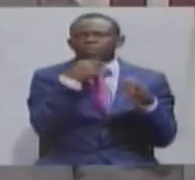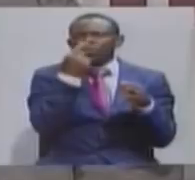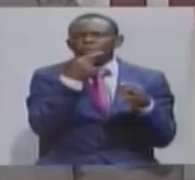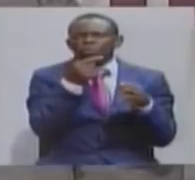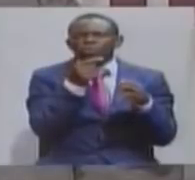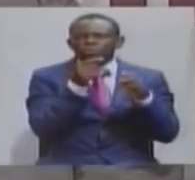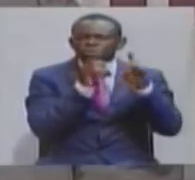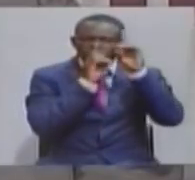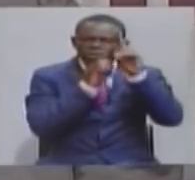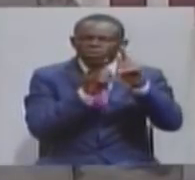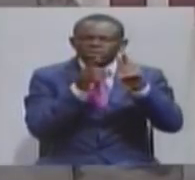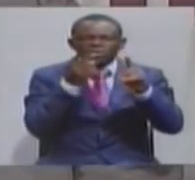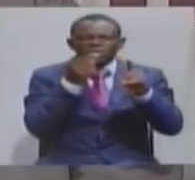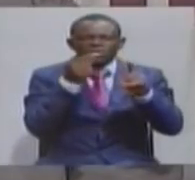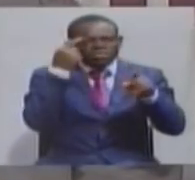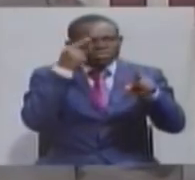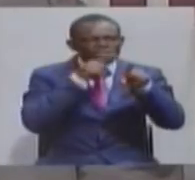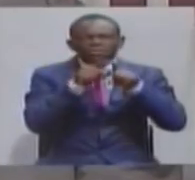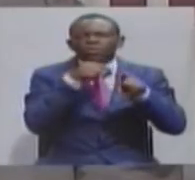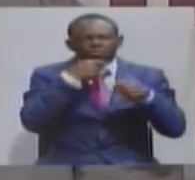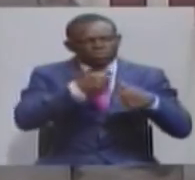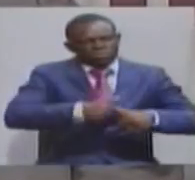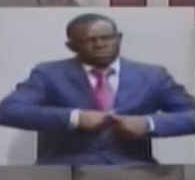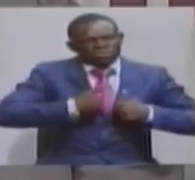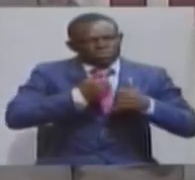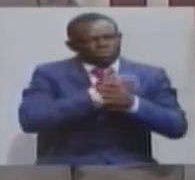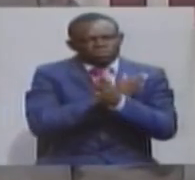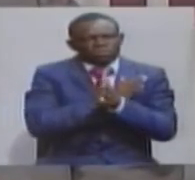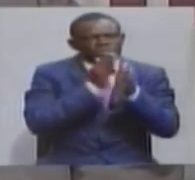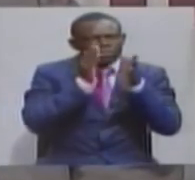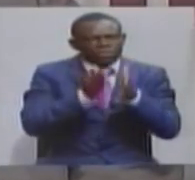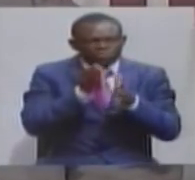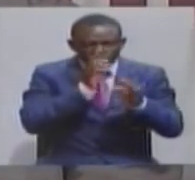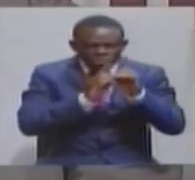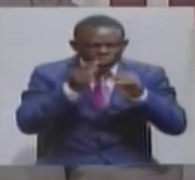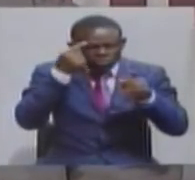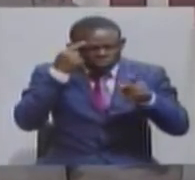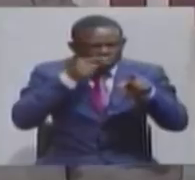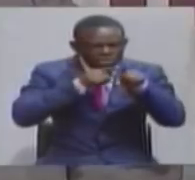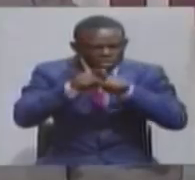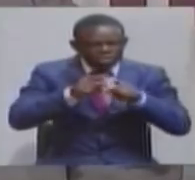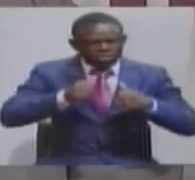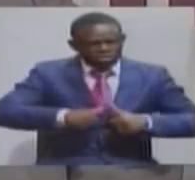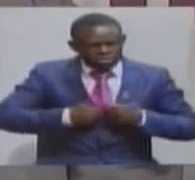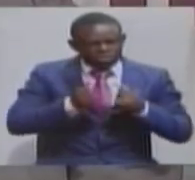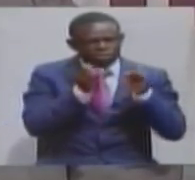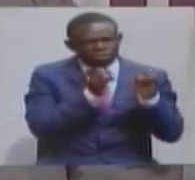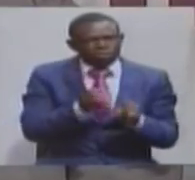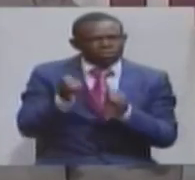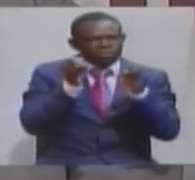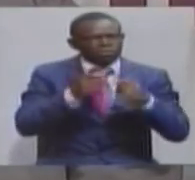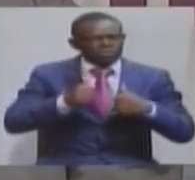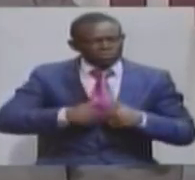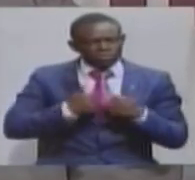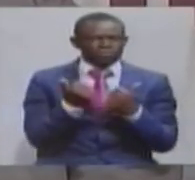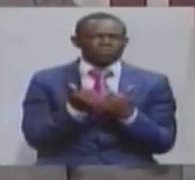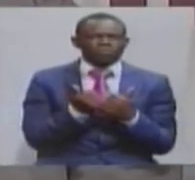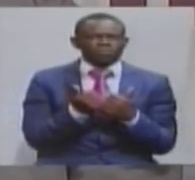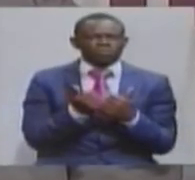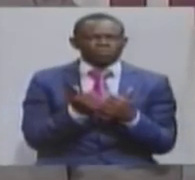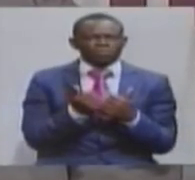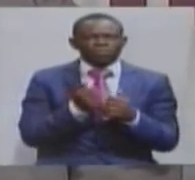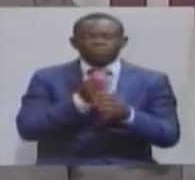person. None. It is us as Zambians. And Zambia is a